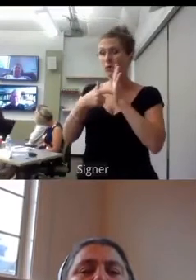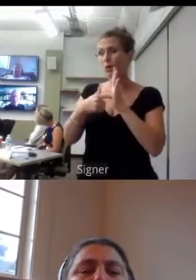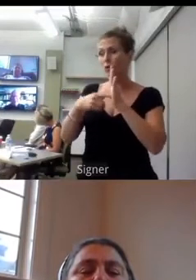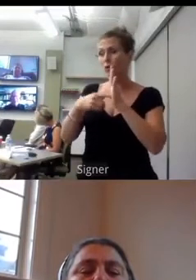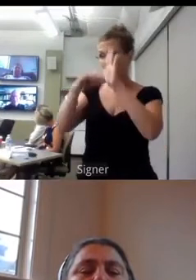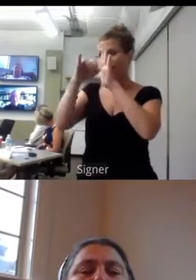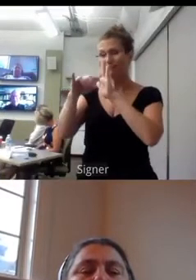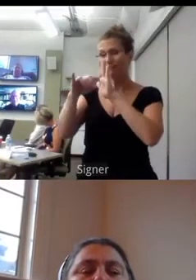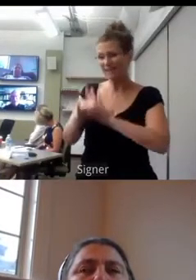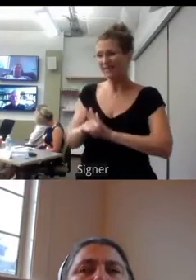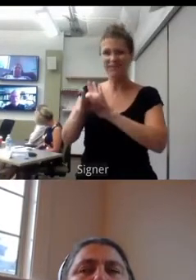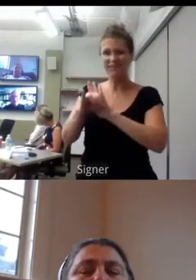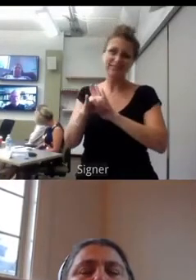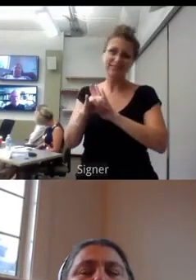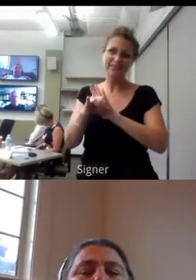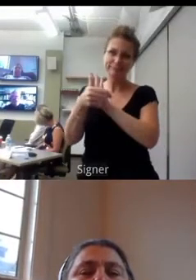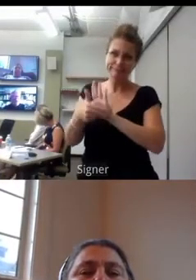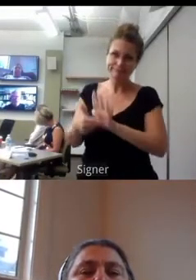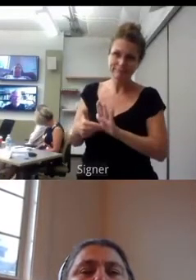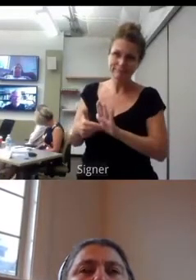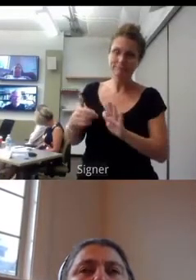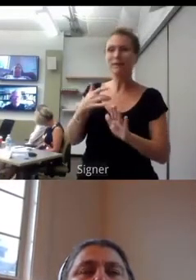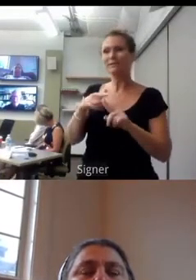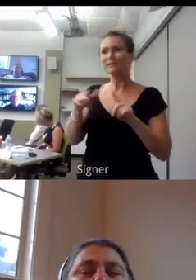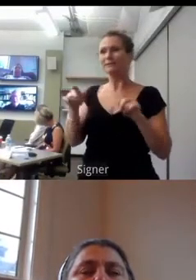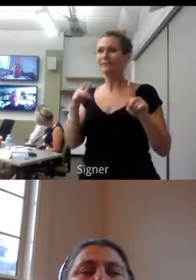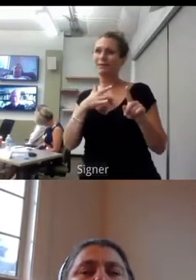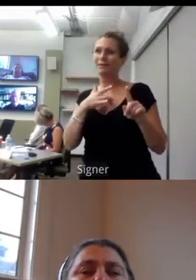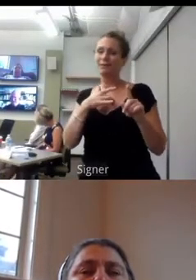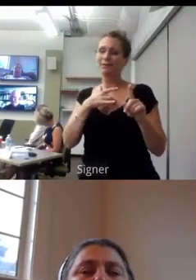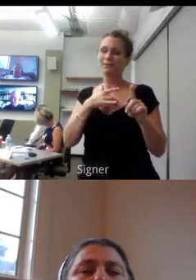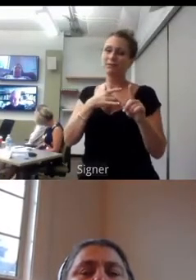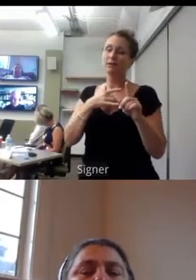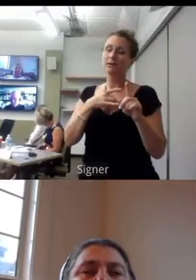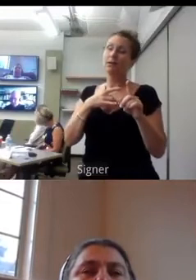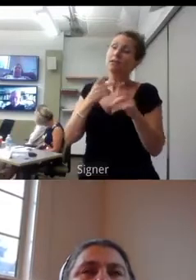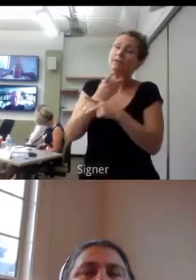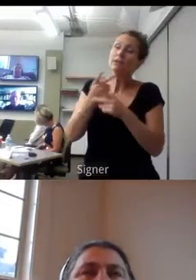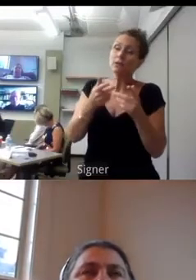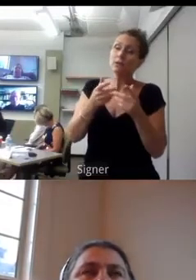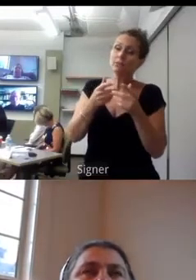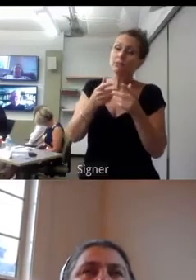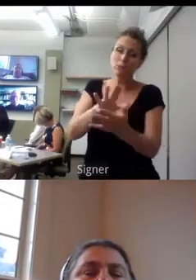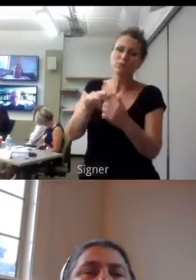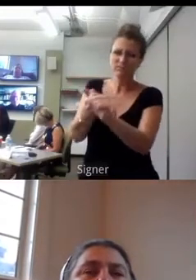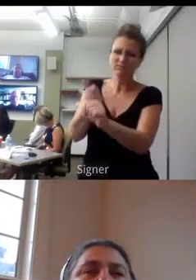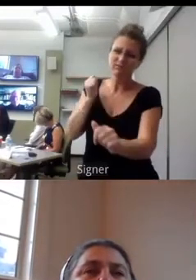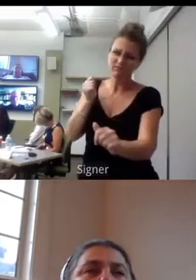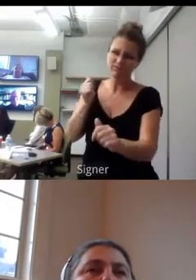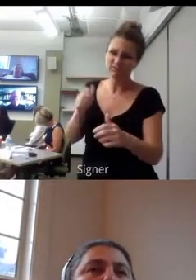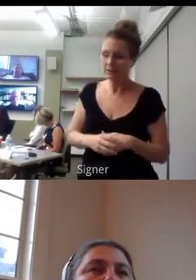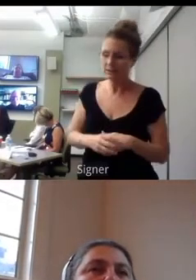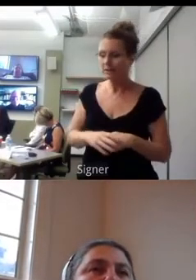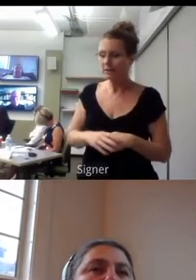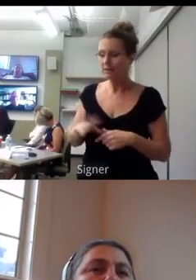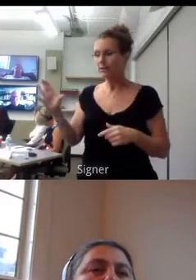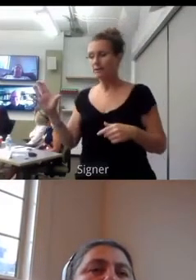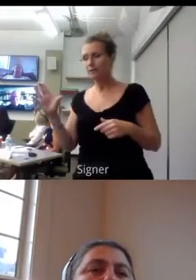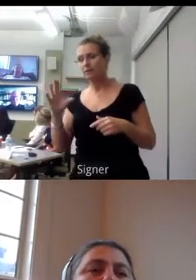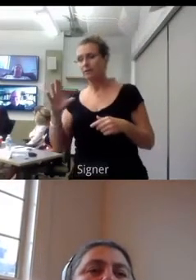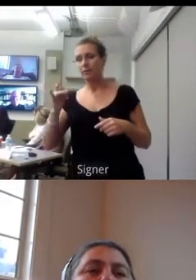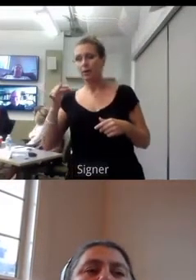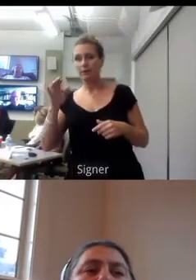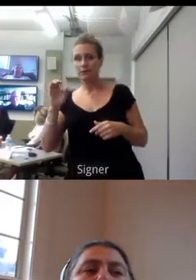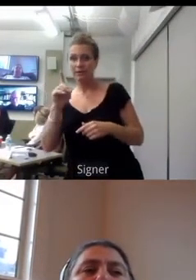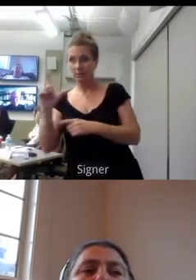potential pitfall that can easily be avoided. So what we're talking about is a possible hybrid. We define